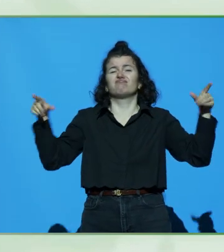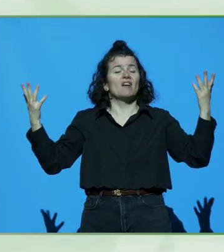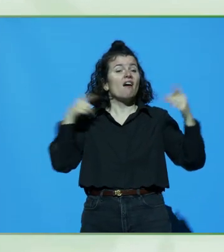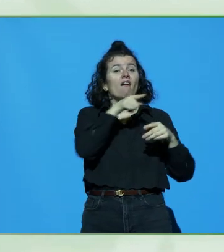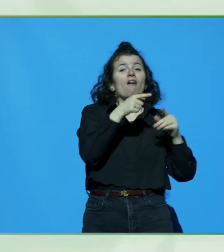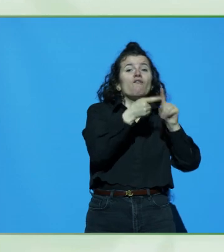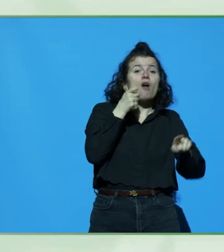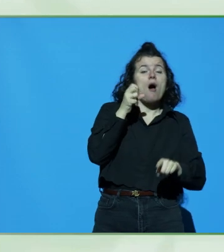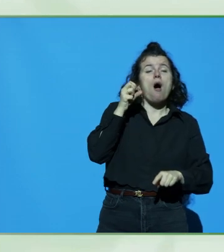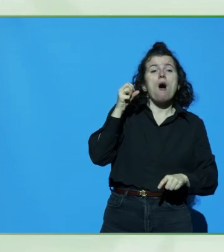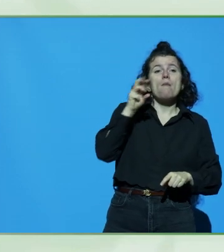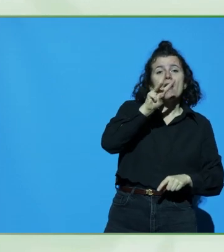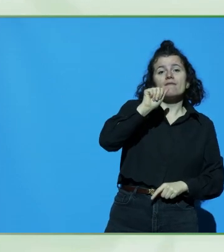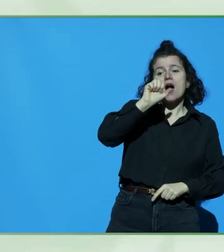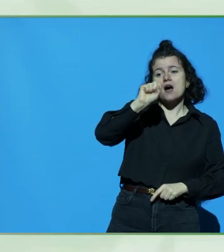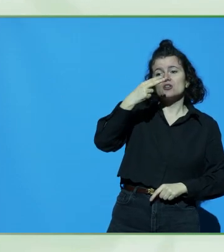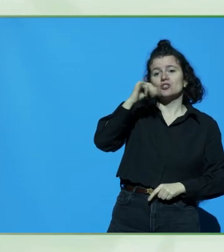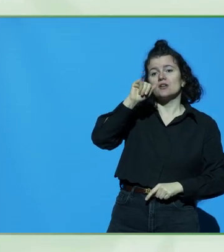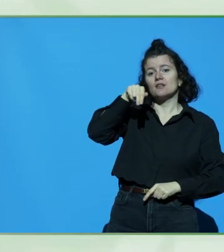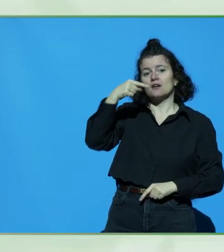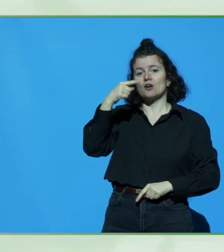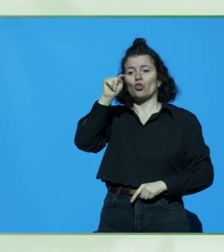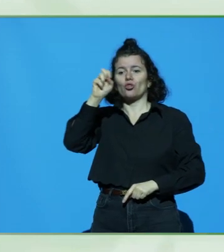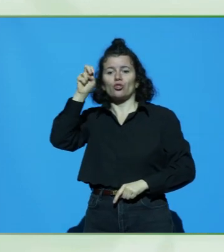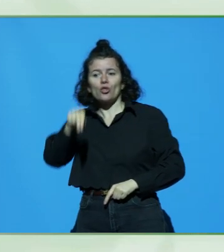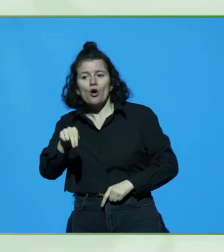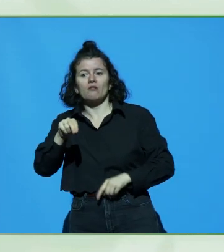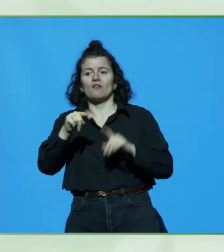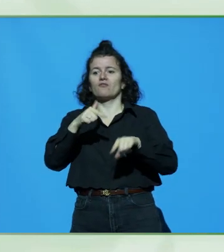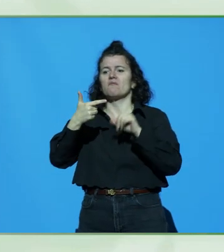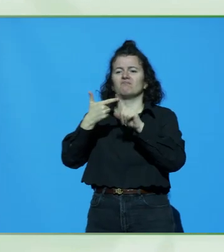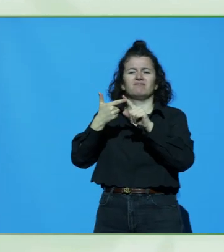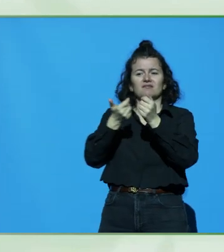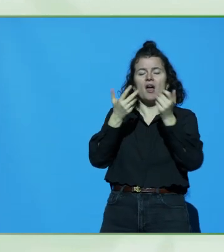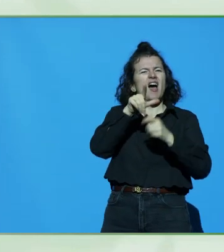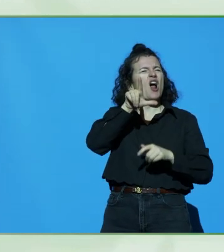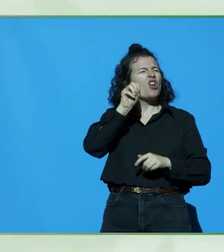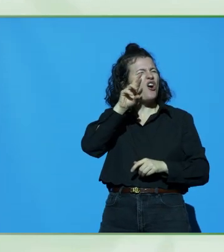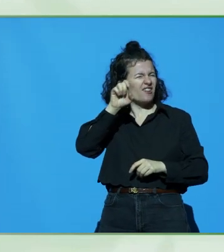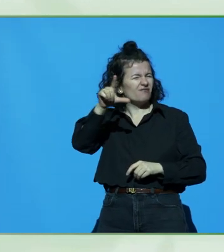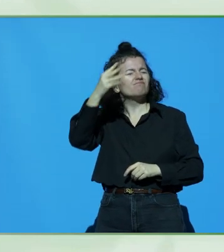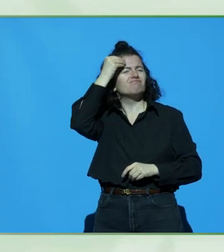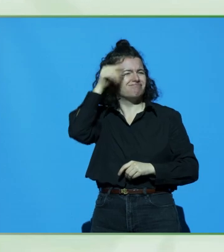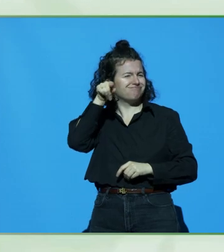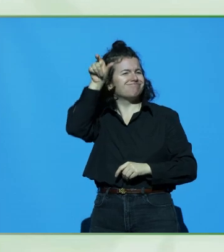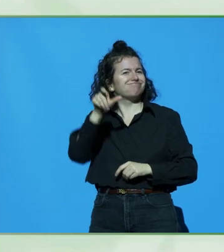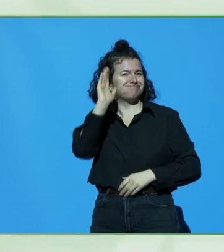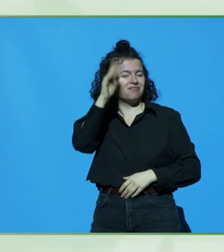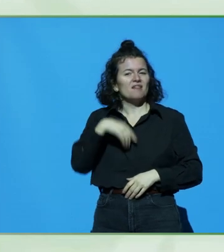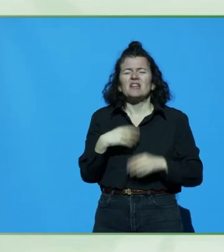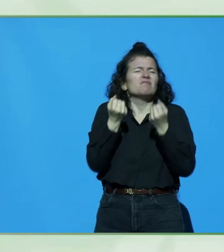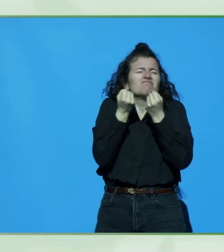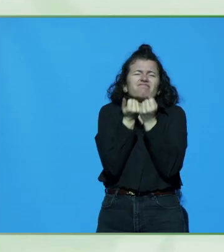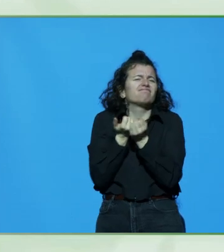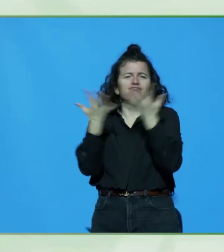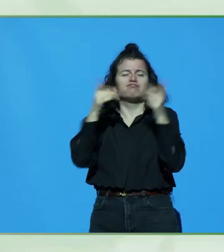like L'Oreal, and quite so many of them. So it was amazing. But we want to hear from our participants. And I want to